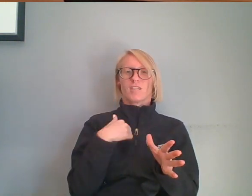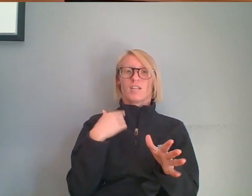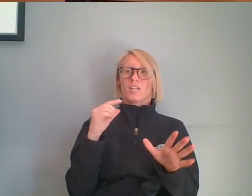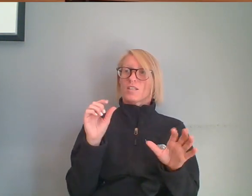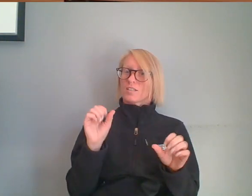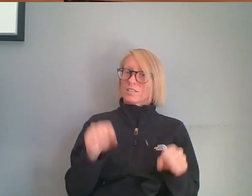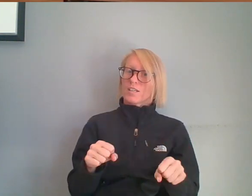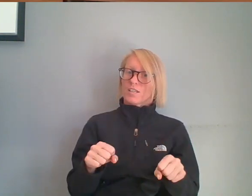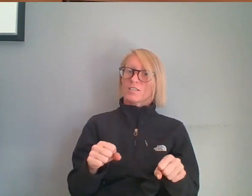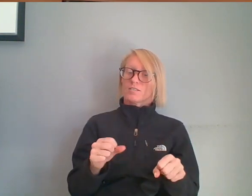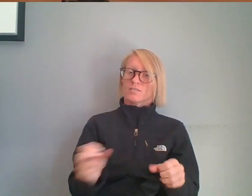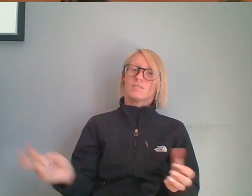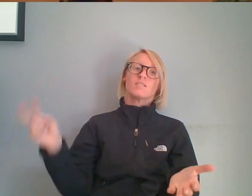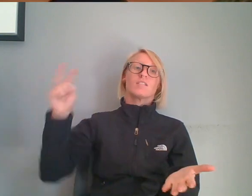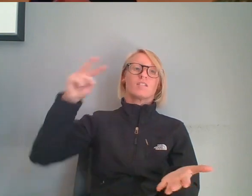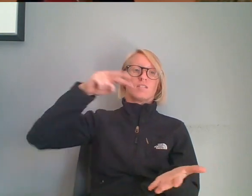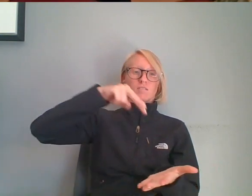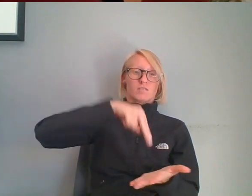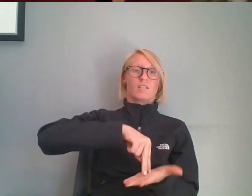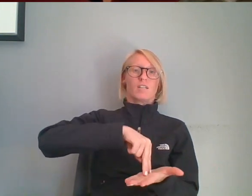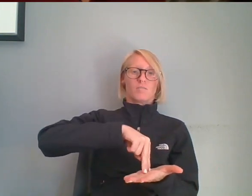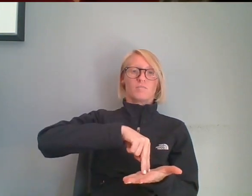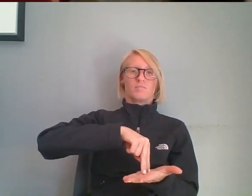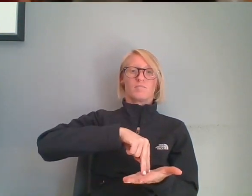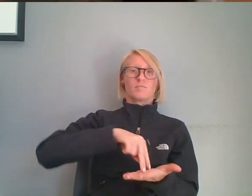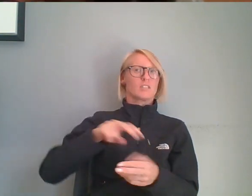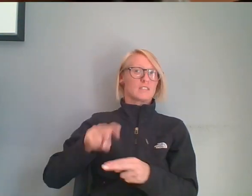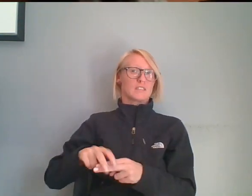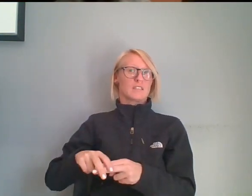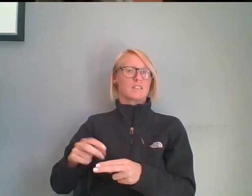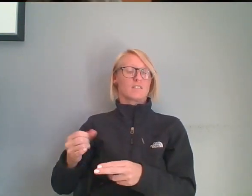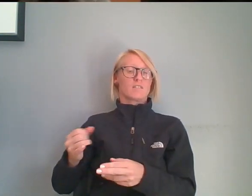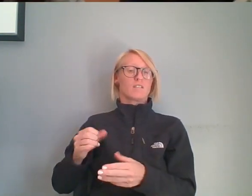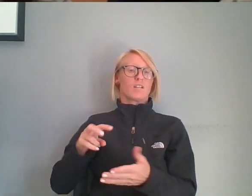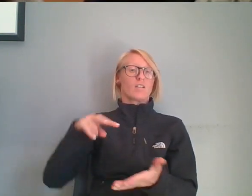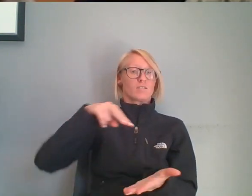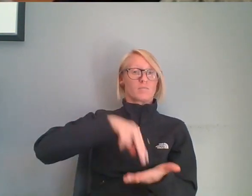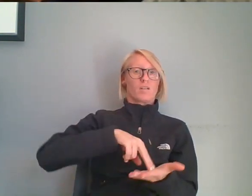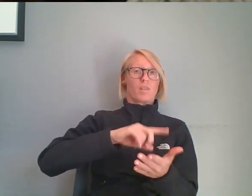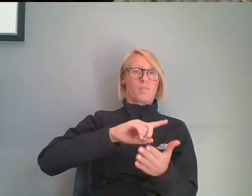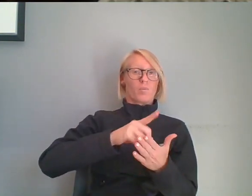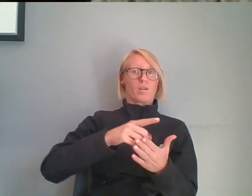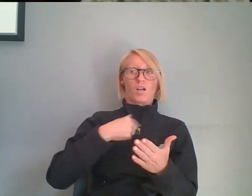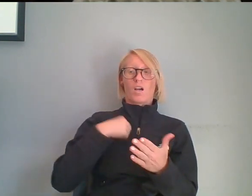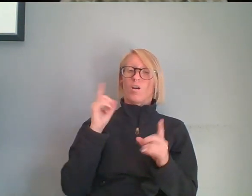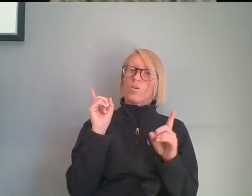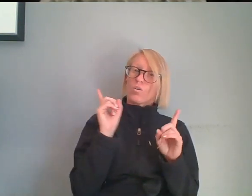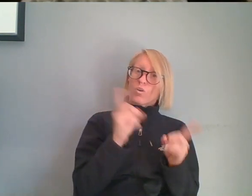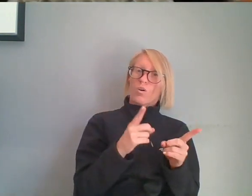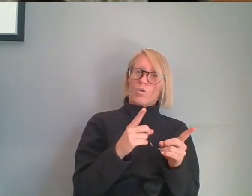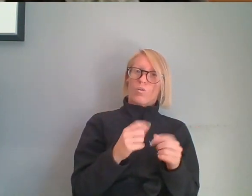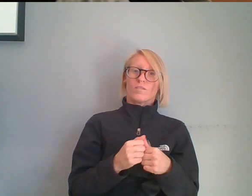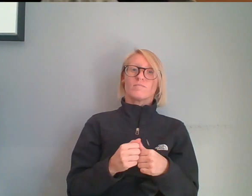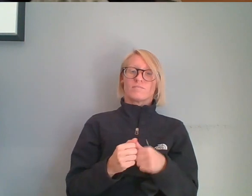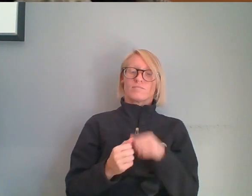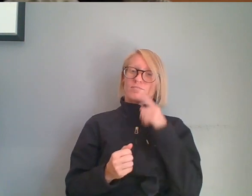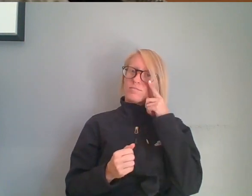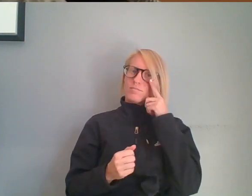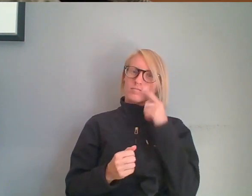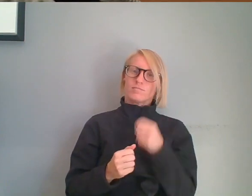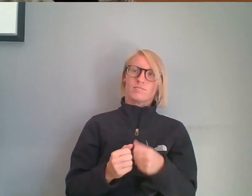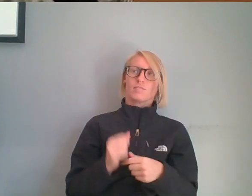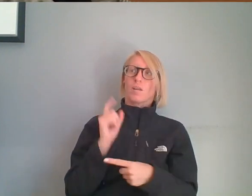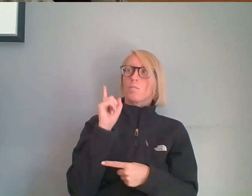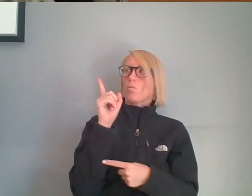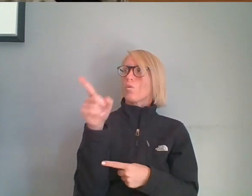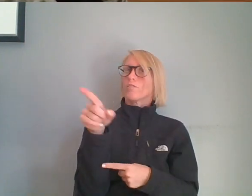You can do this seated, by the way, but if you're willing and able, let's stand up. Okay, in a moment, I am about to say go, and I would like for you to point